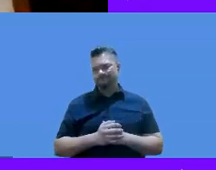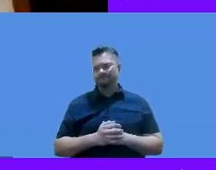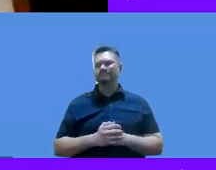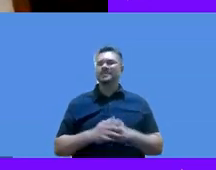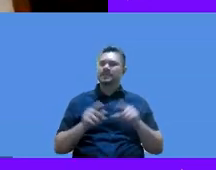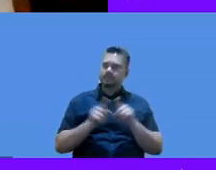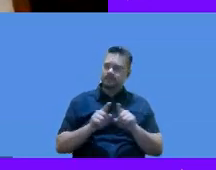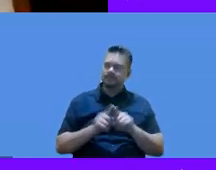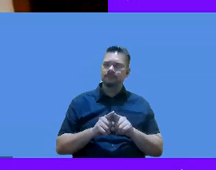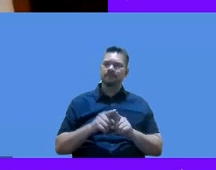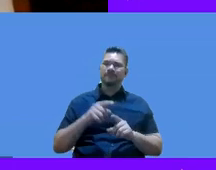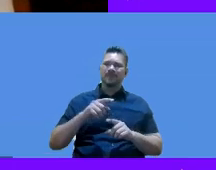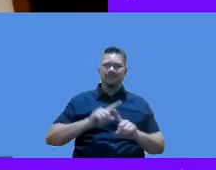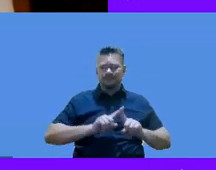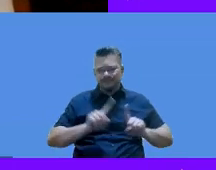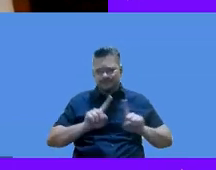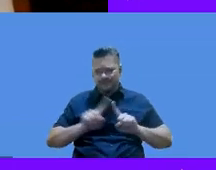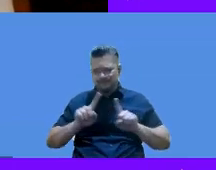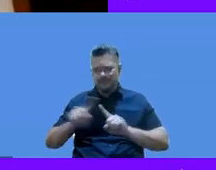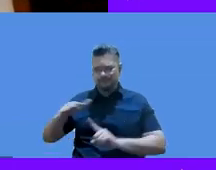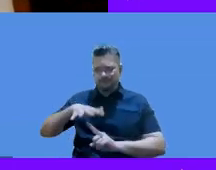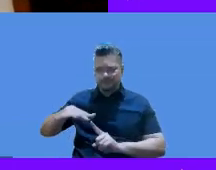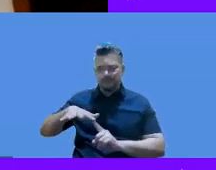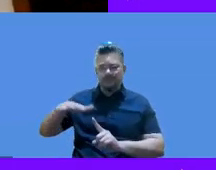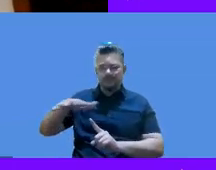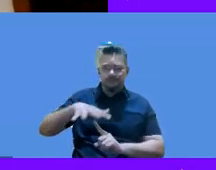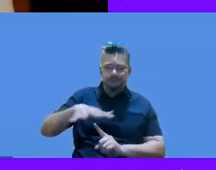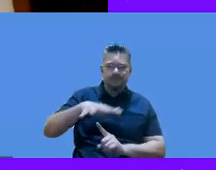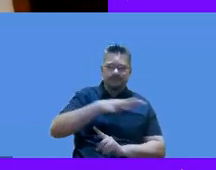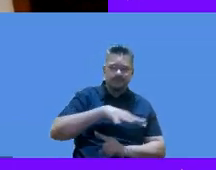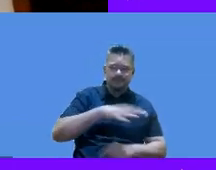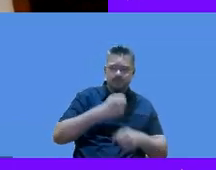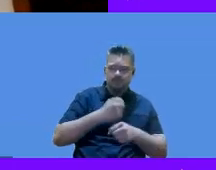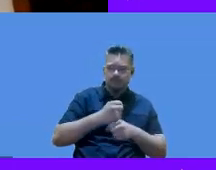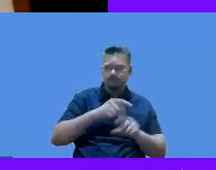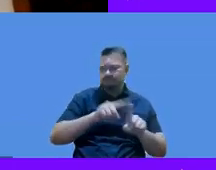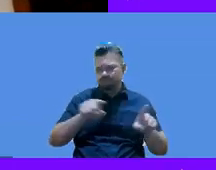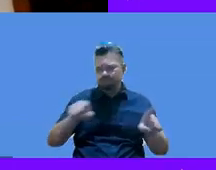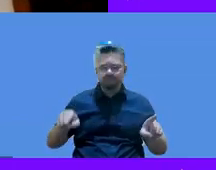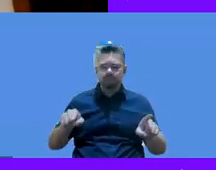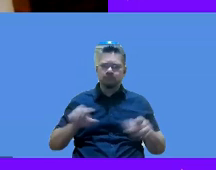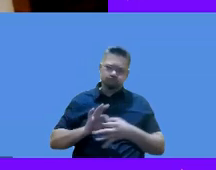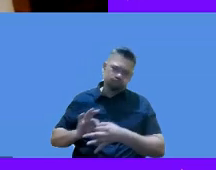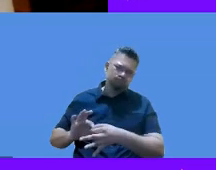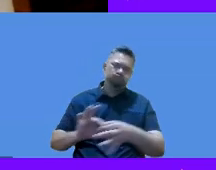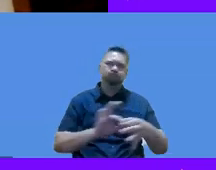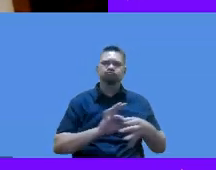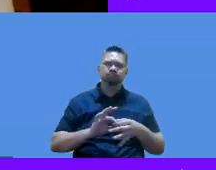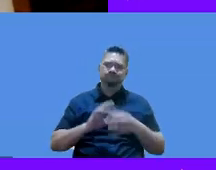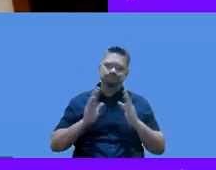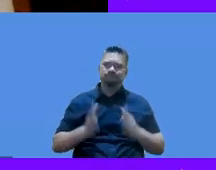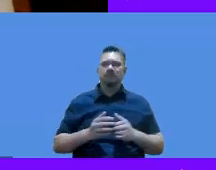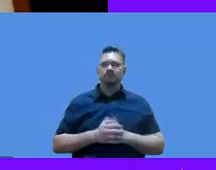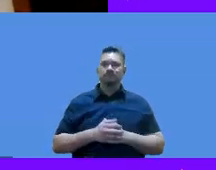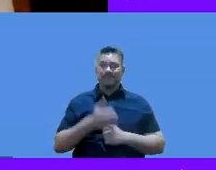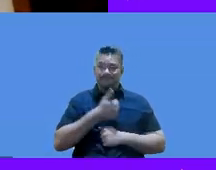investment and action for well-being of young people is the need of the hour, and leaders must take and inspire action for this population right